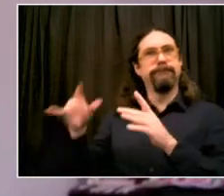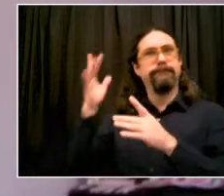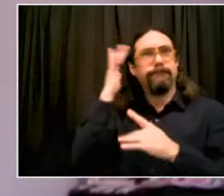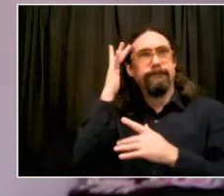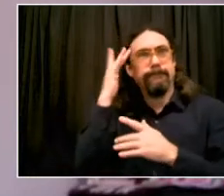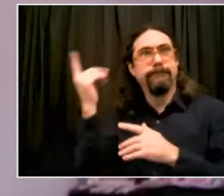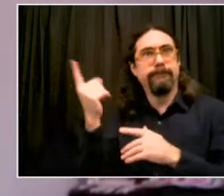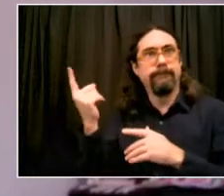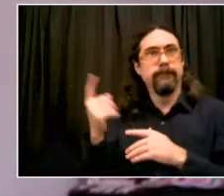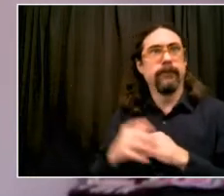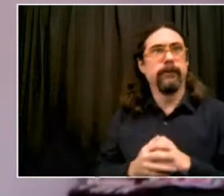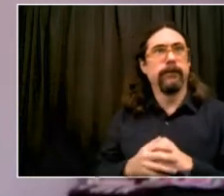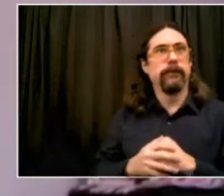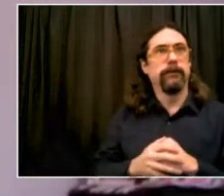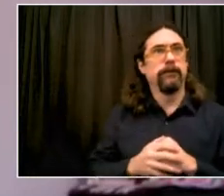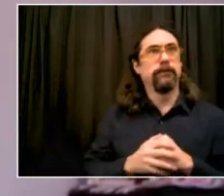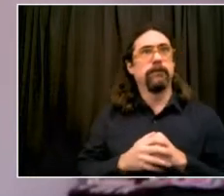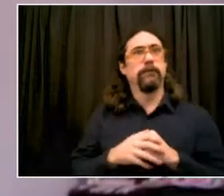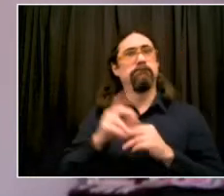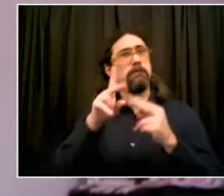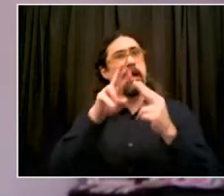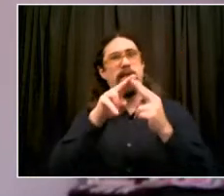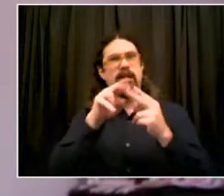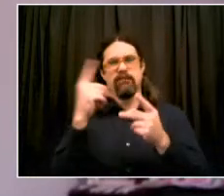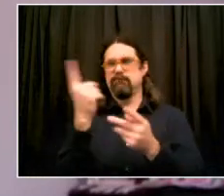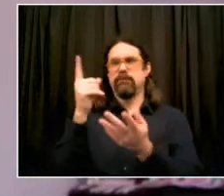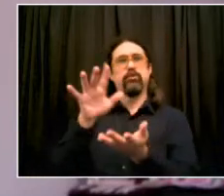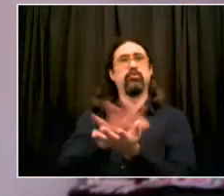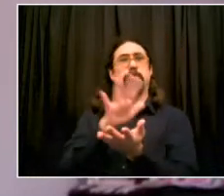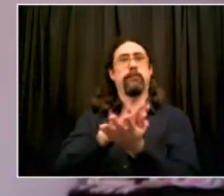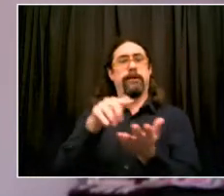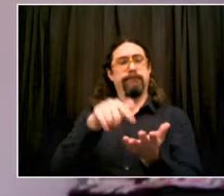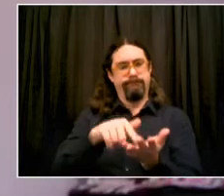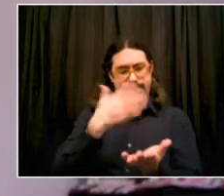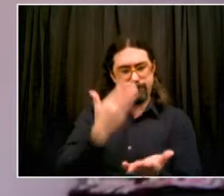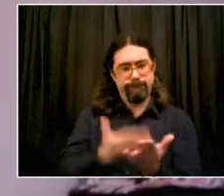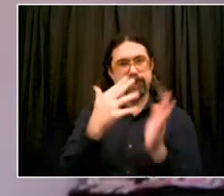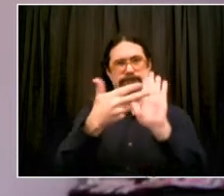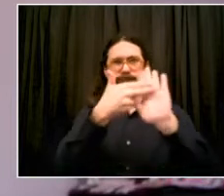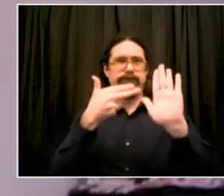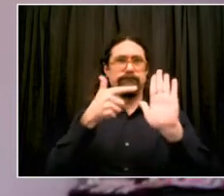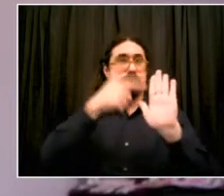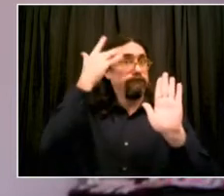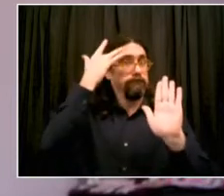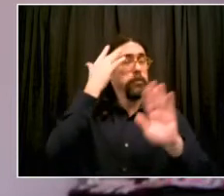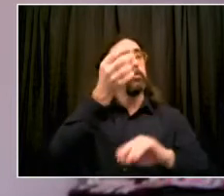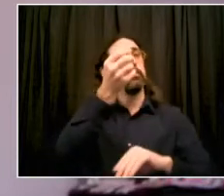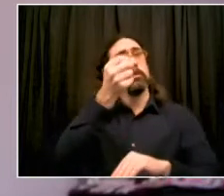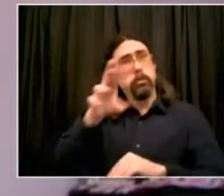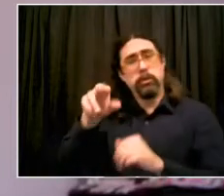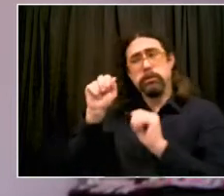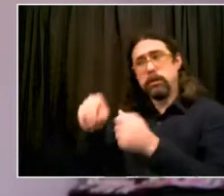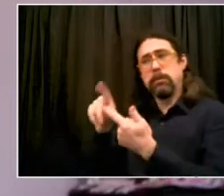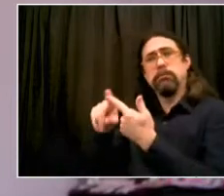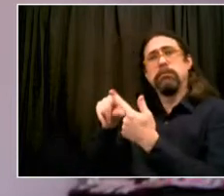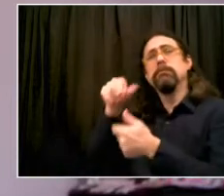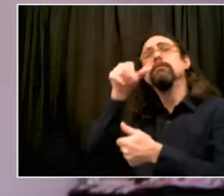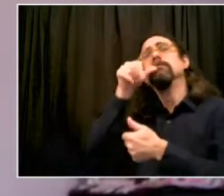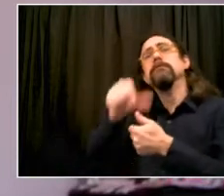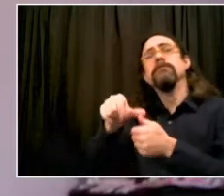physician. And number three is an attestation specifically designating that